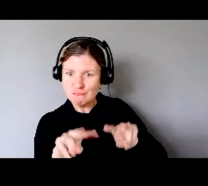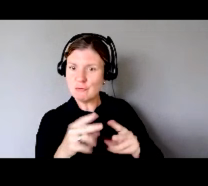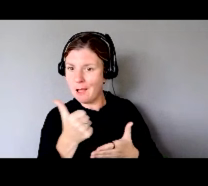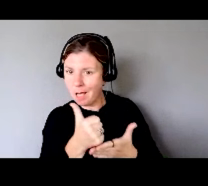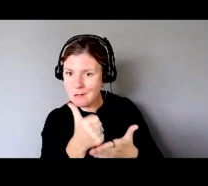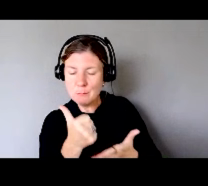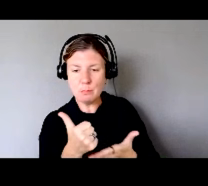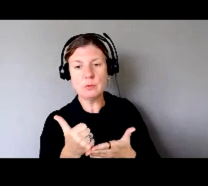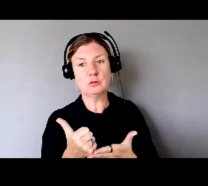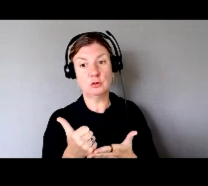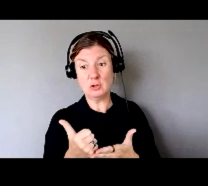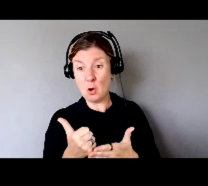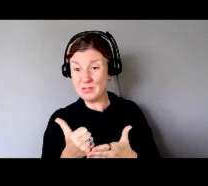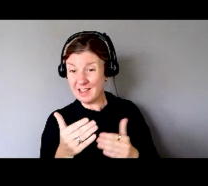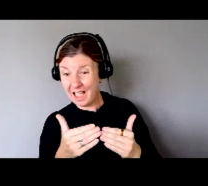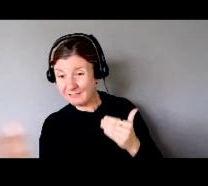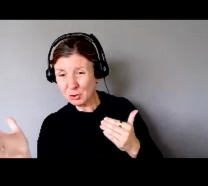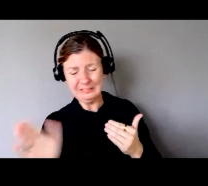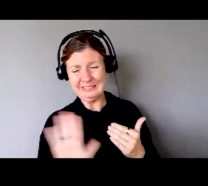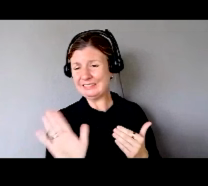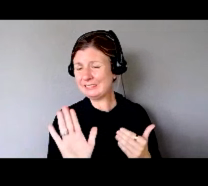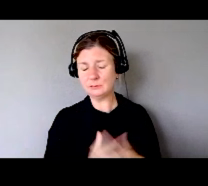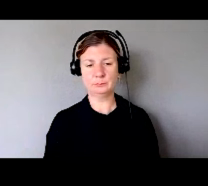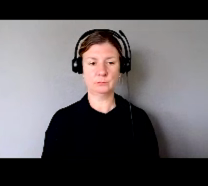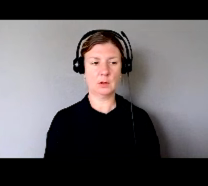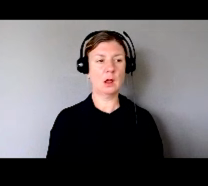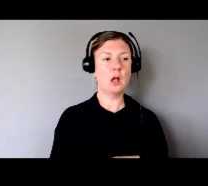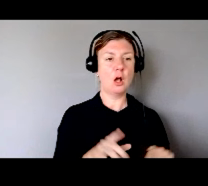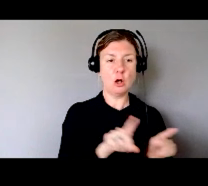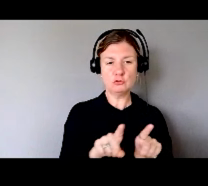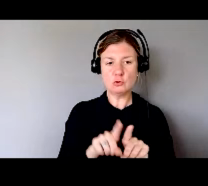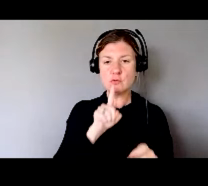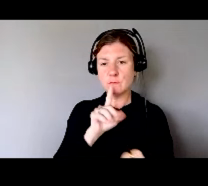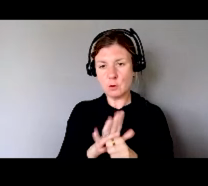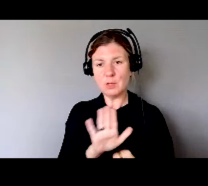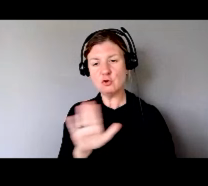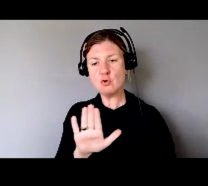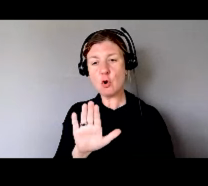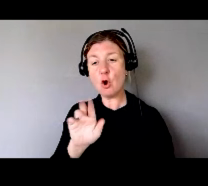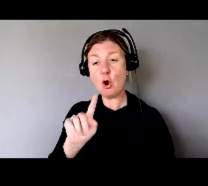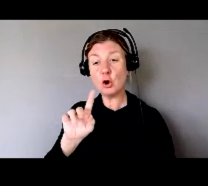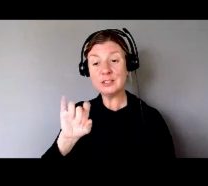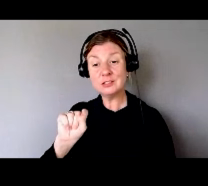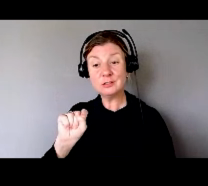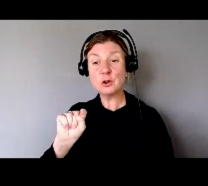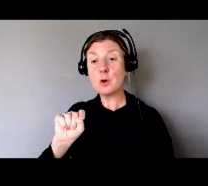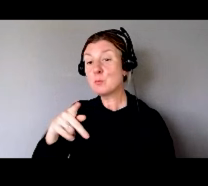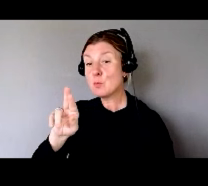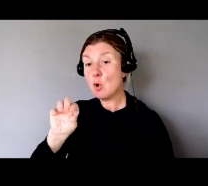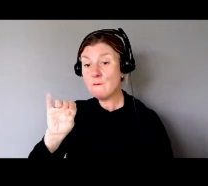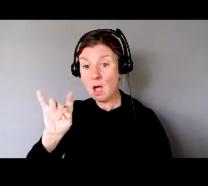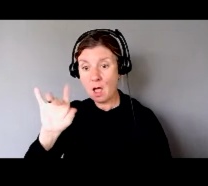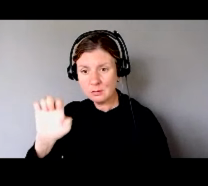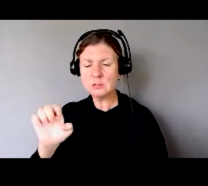And make sure your Smart Simple artist profile is complete and up to date. Speaking of Smart Simple, I'm going